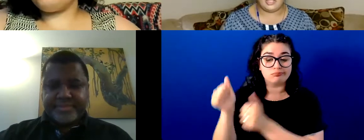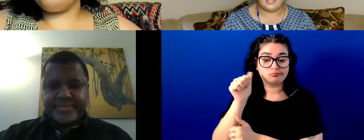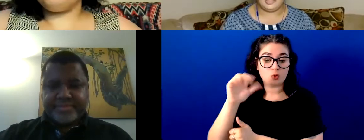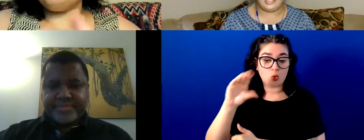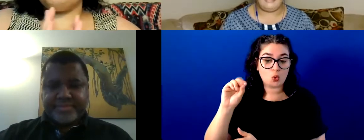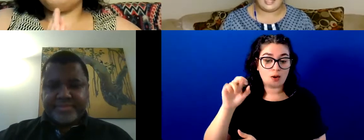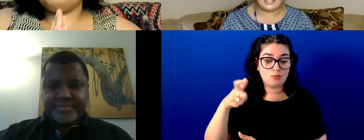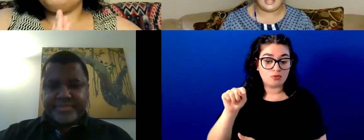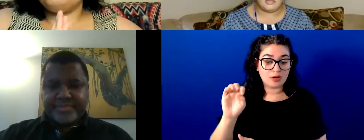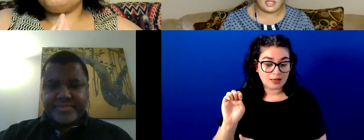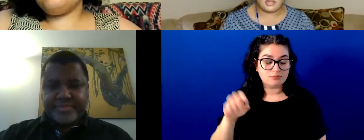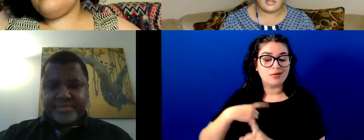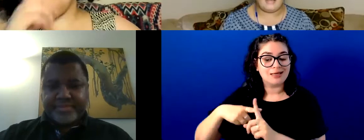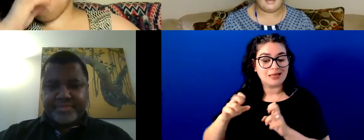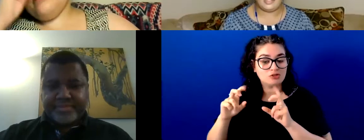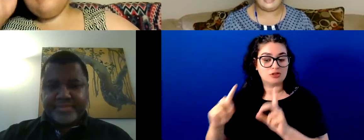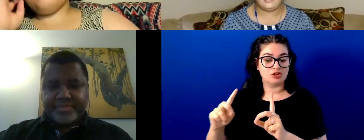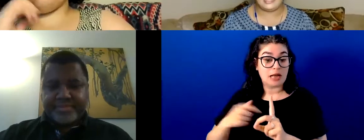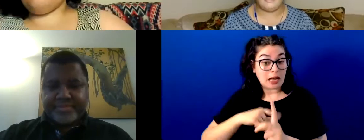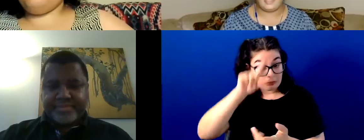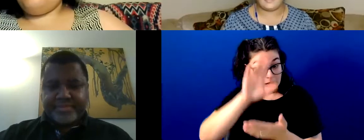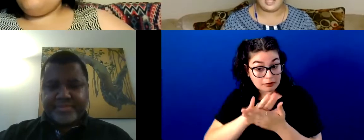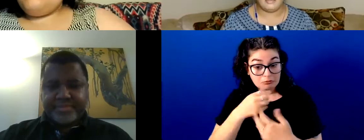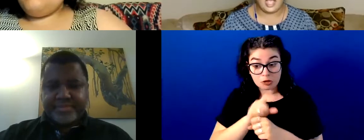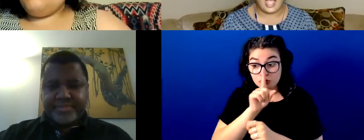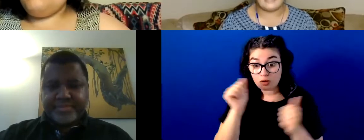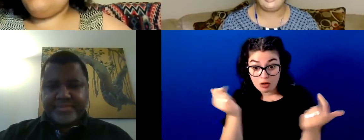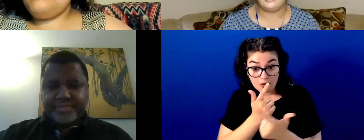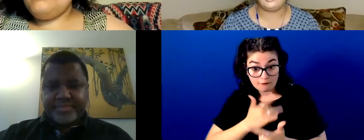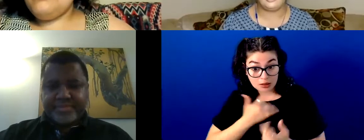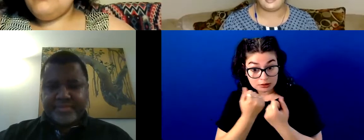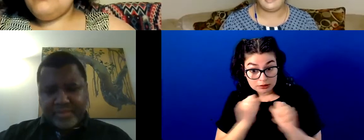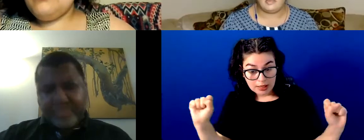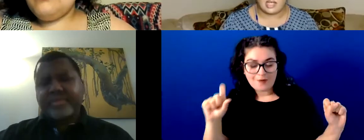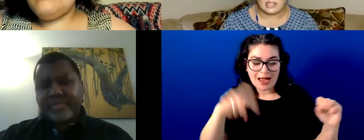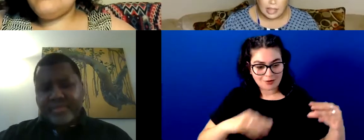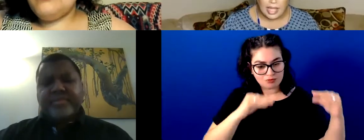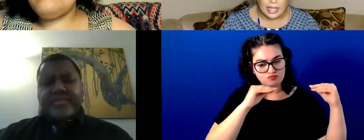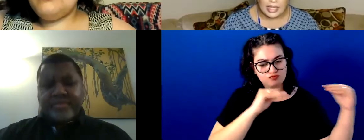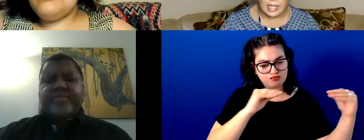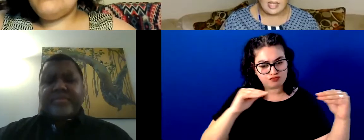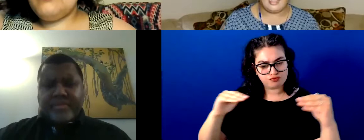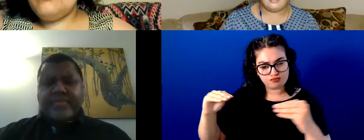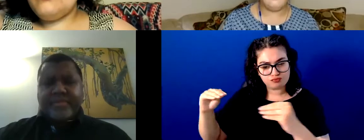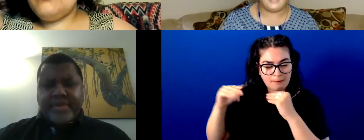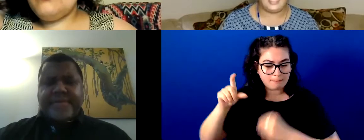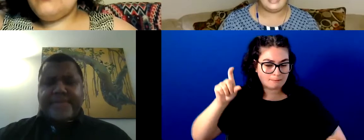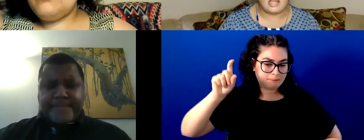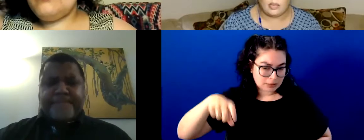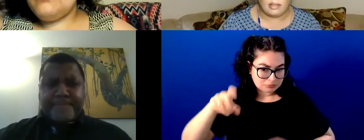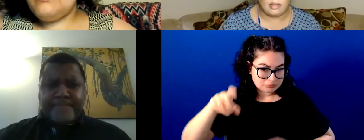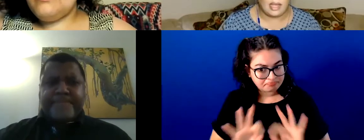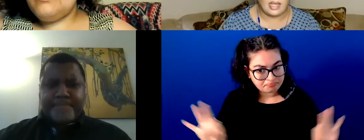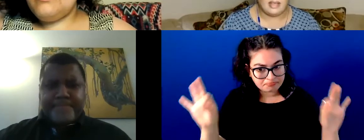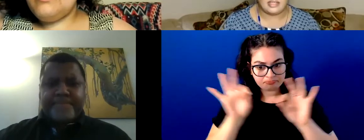do believe that to make sure that everybody's feeling safe, we have to give as much education as we possibly can. And starting